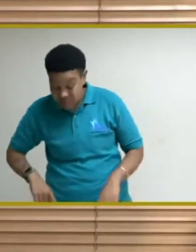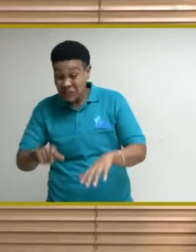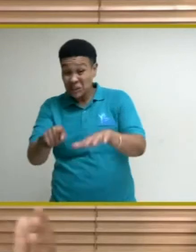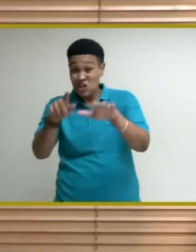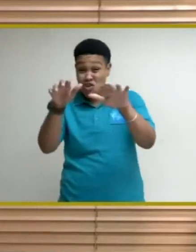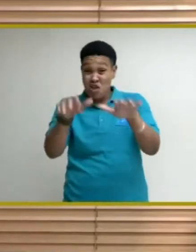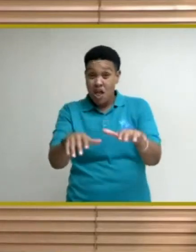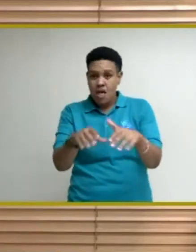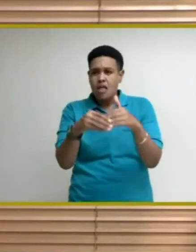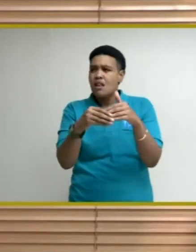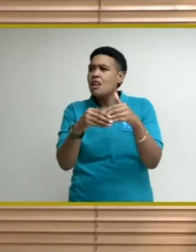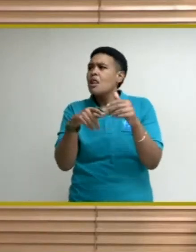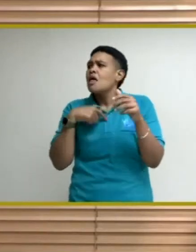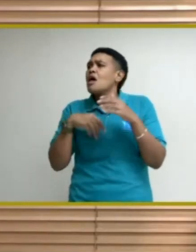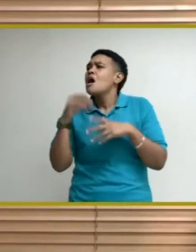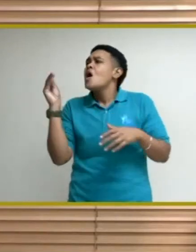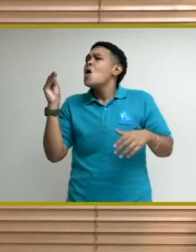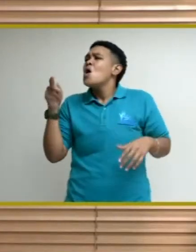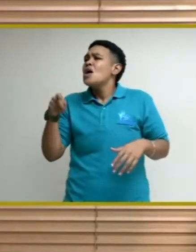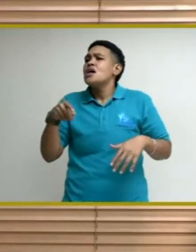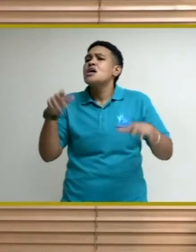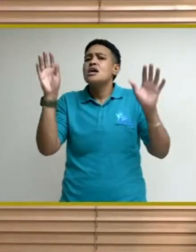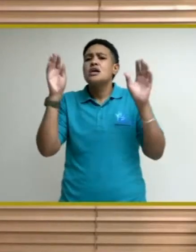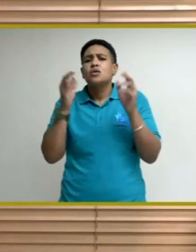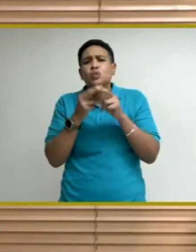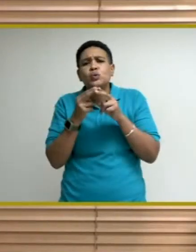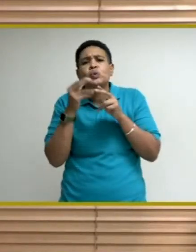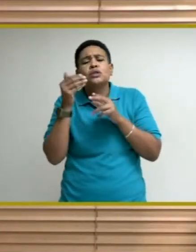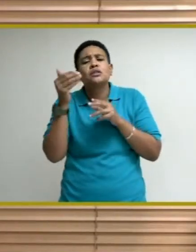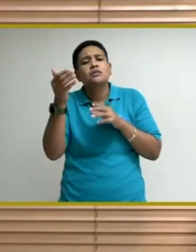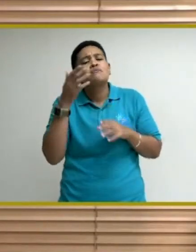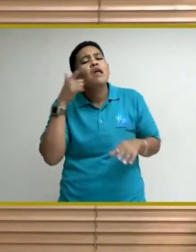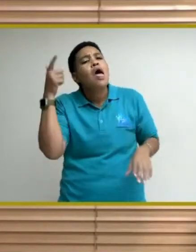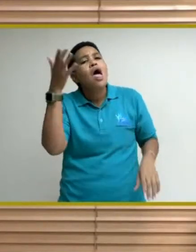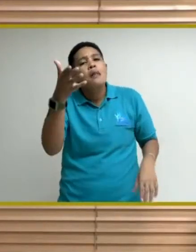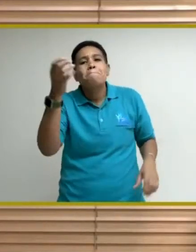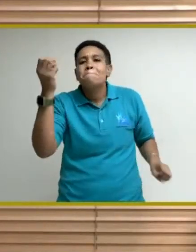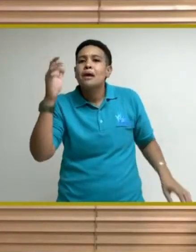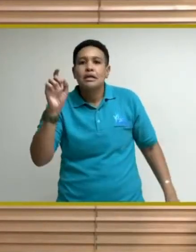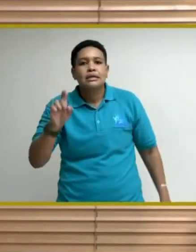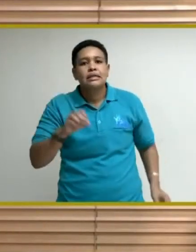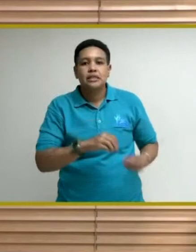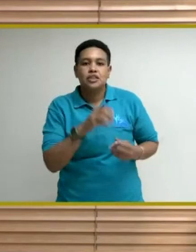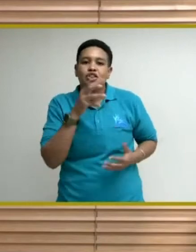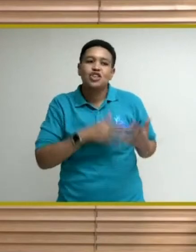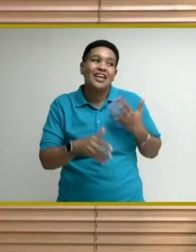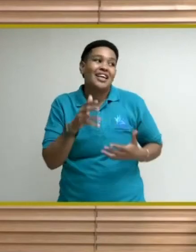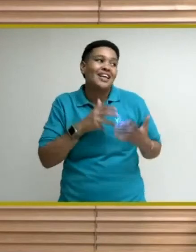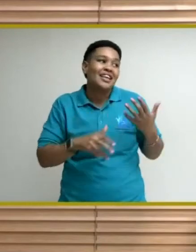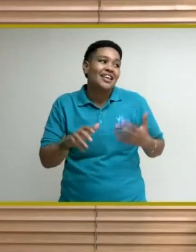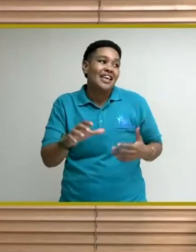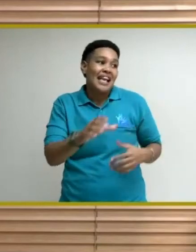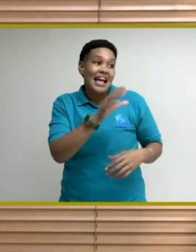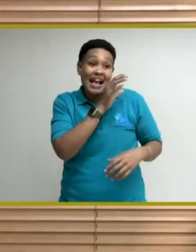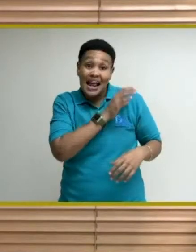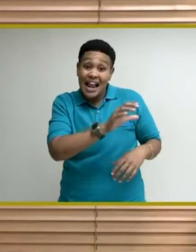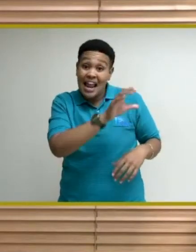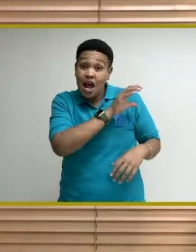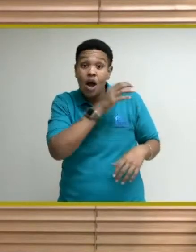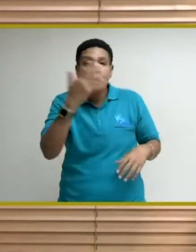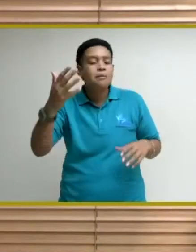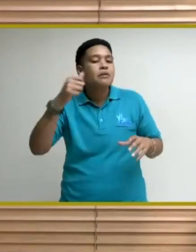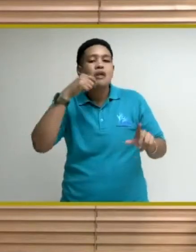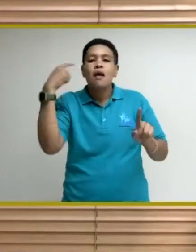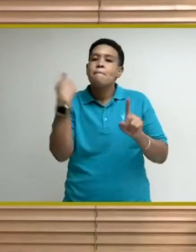many needs within the society. And clinically, even though it may not be the optimal position